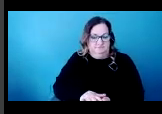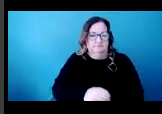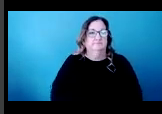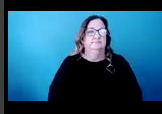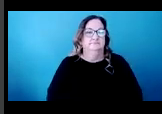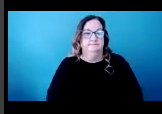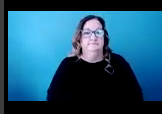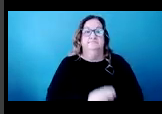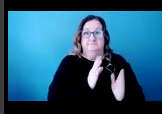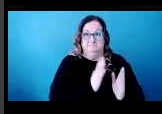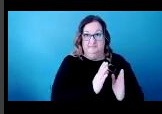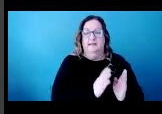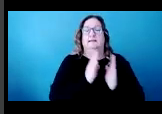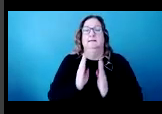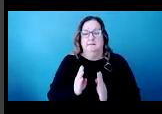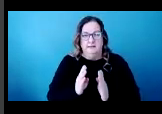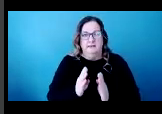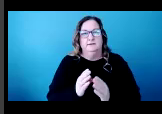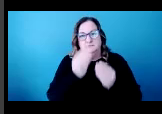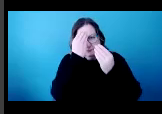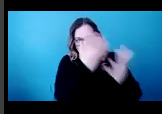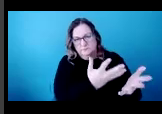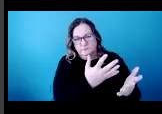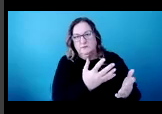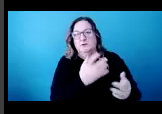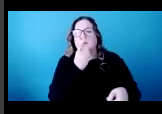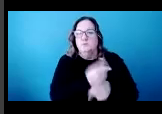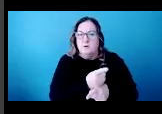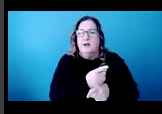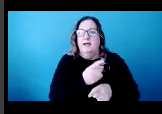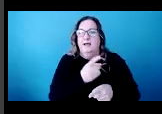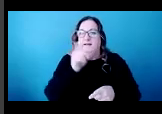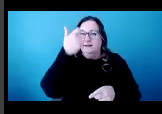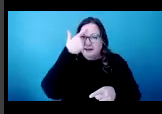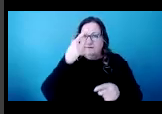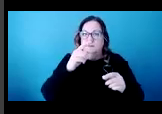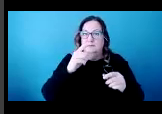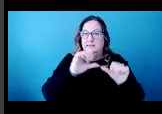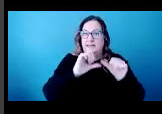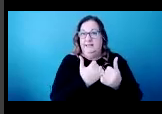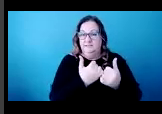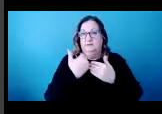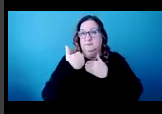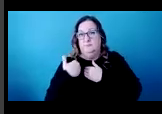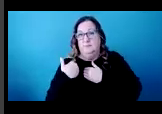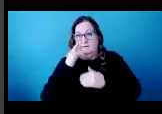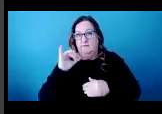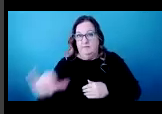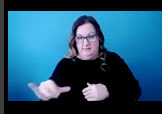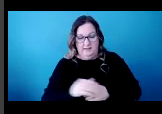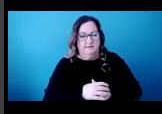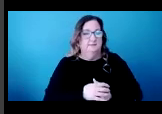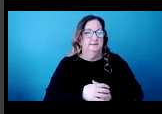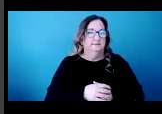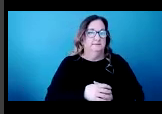report the issue to the correct public office that oversees that specific area. The reason why we included